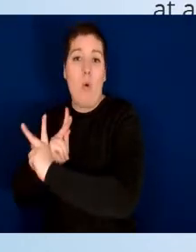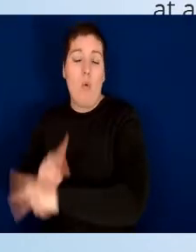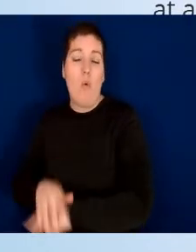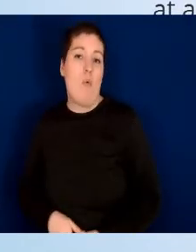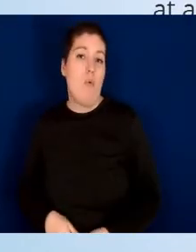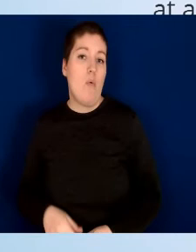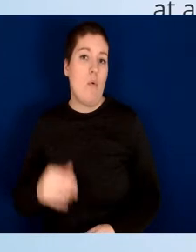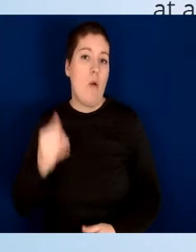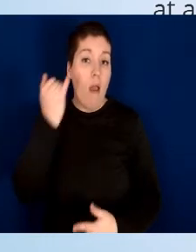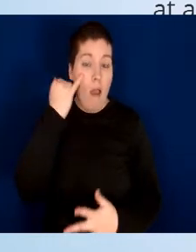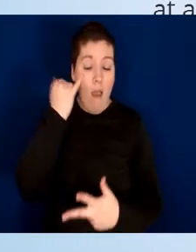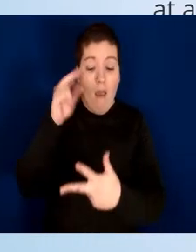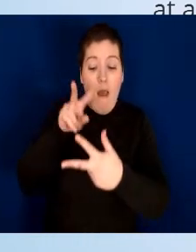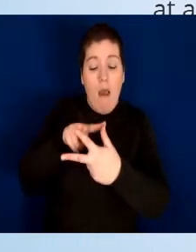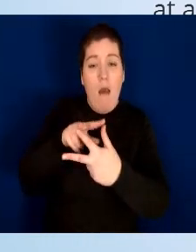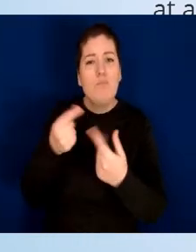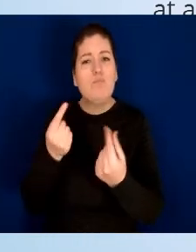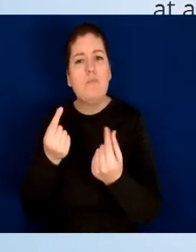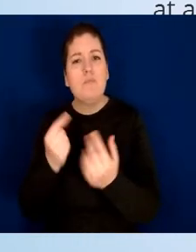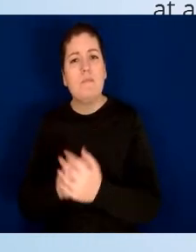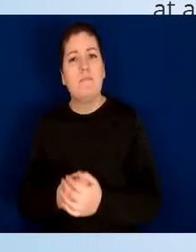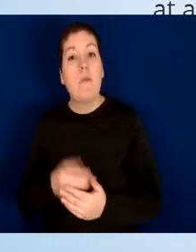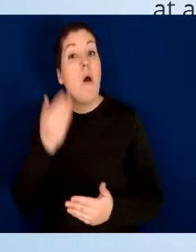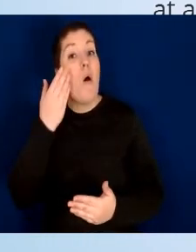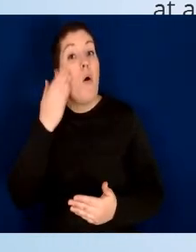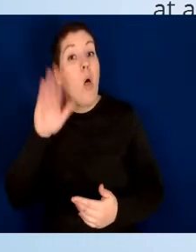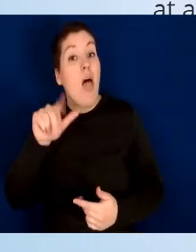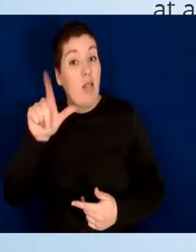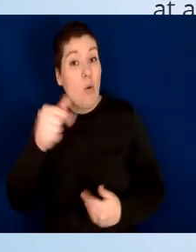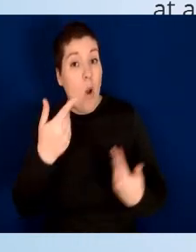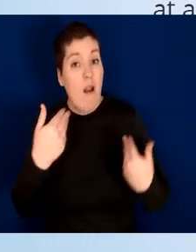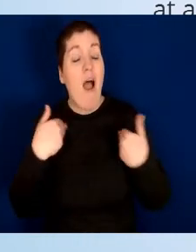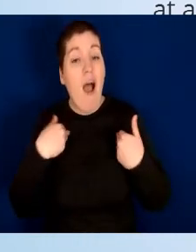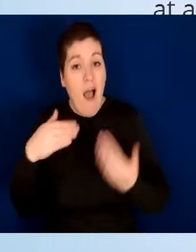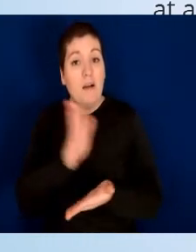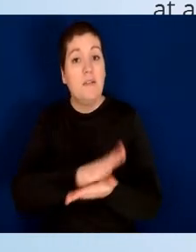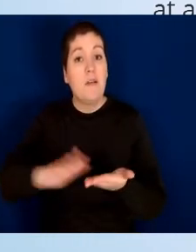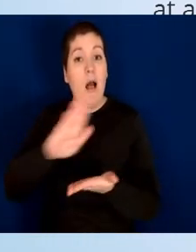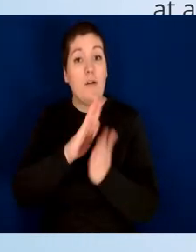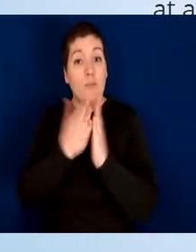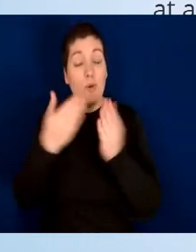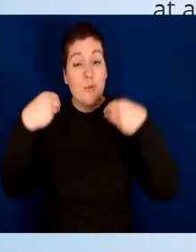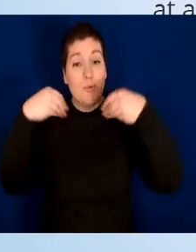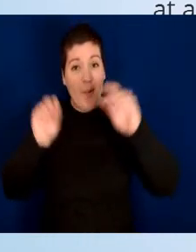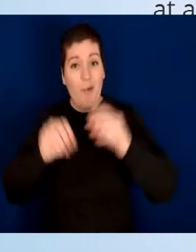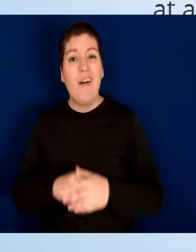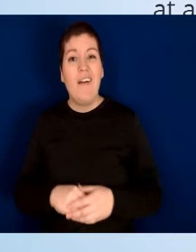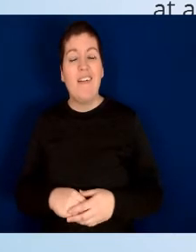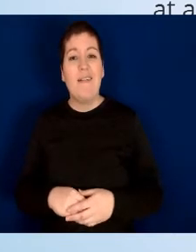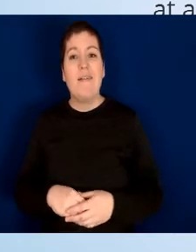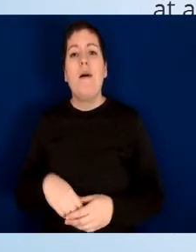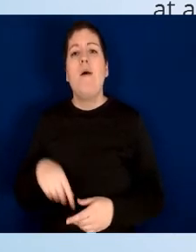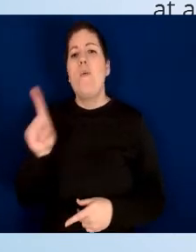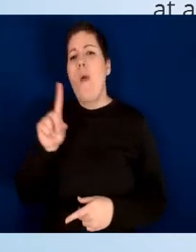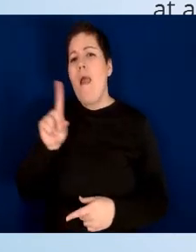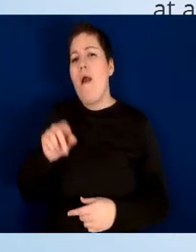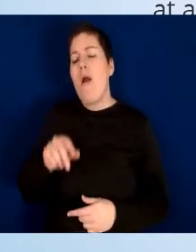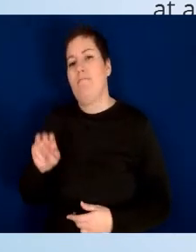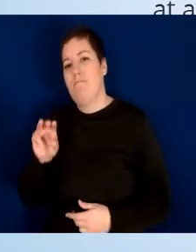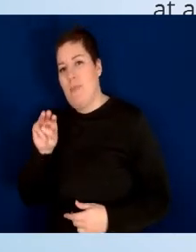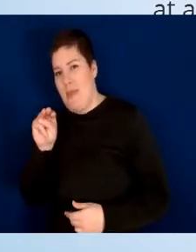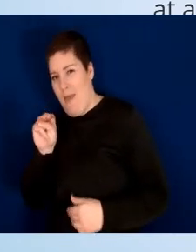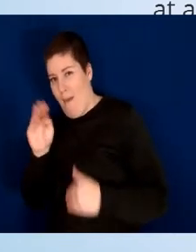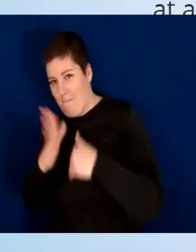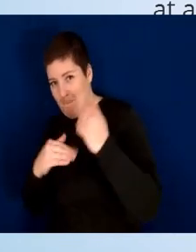the college bookstore in the M Building basement to buy a copy of the book. They also rent books, which would cost less, but you'd have to return it at the end of the